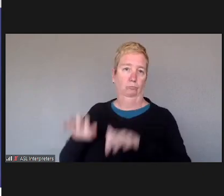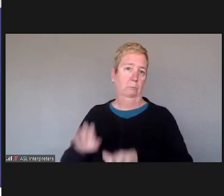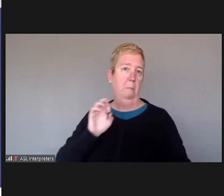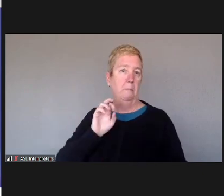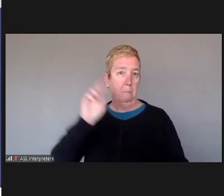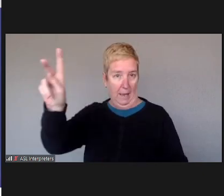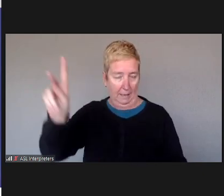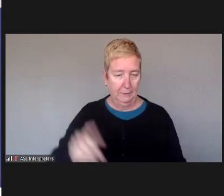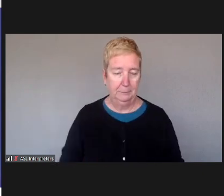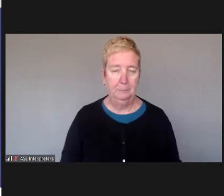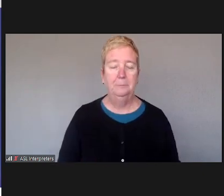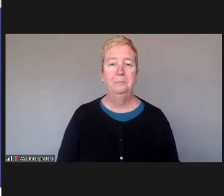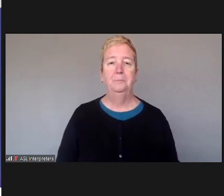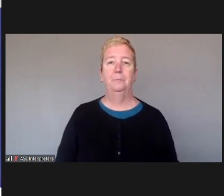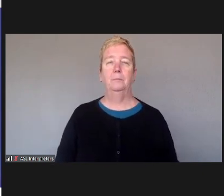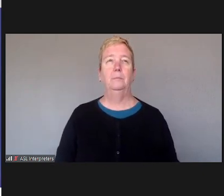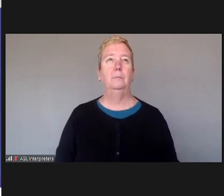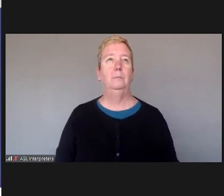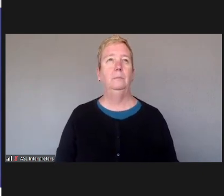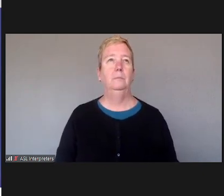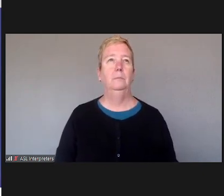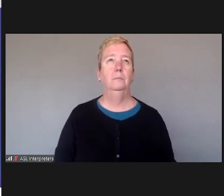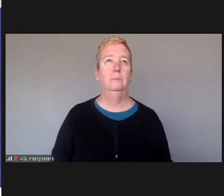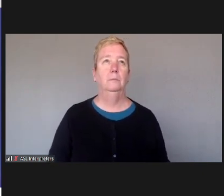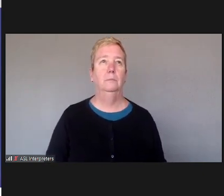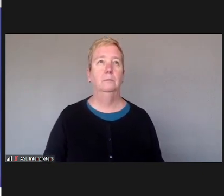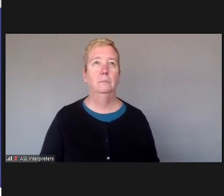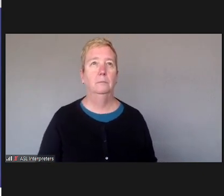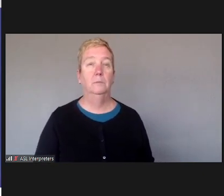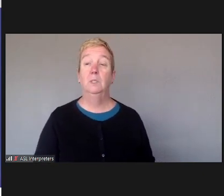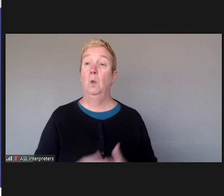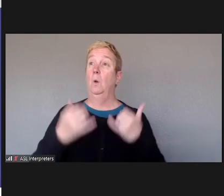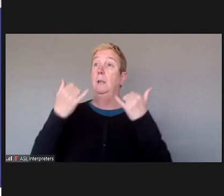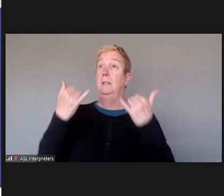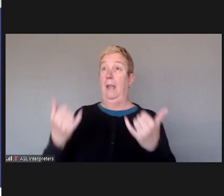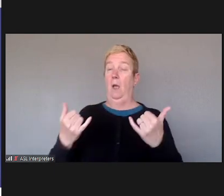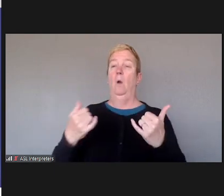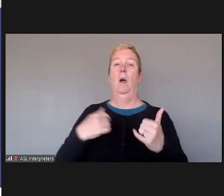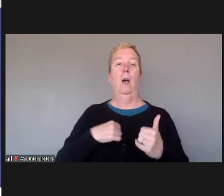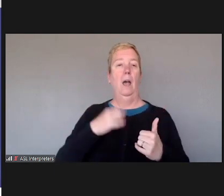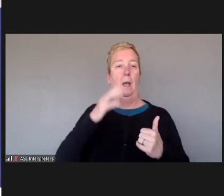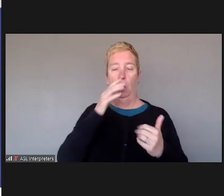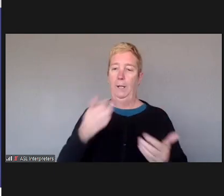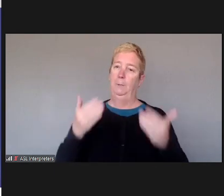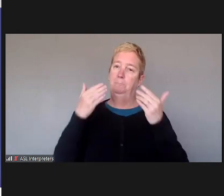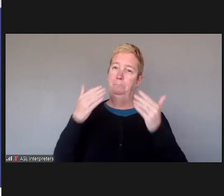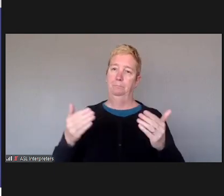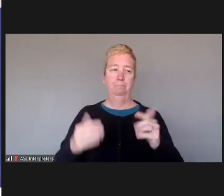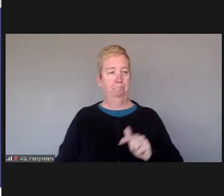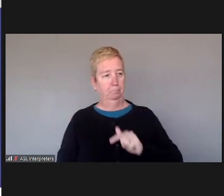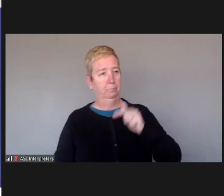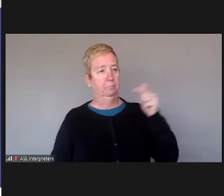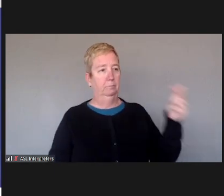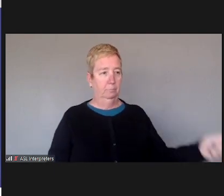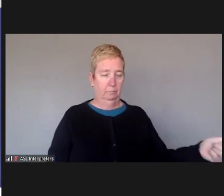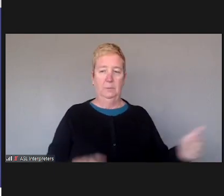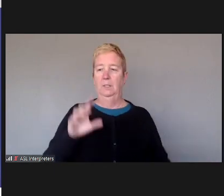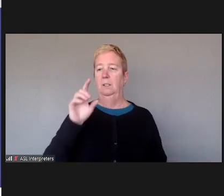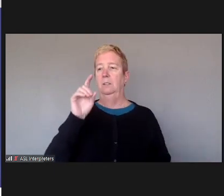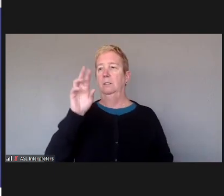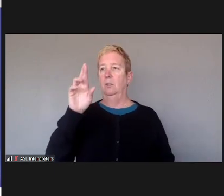a written response. And without further ado, I'll turn it over to Dr. Ross, our